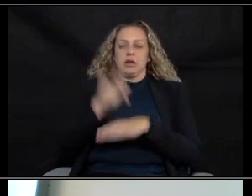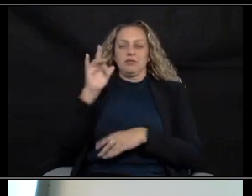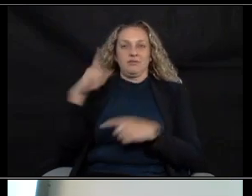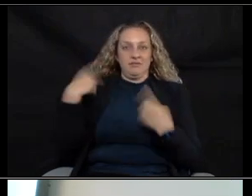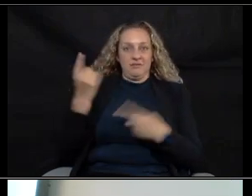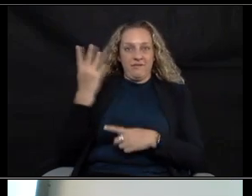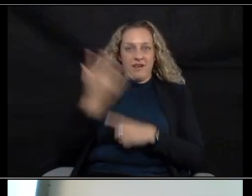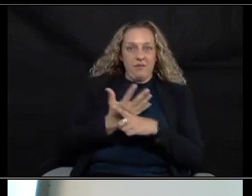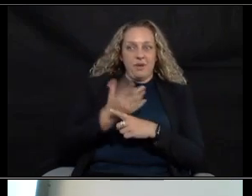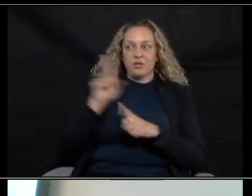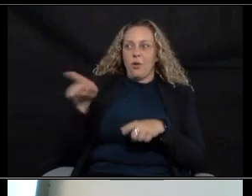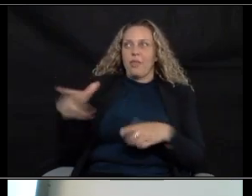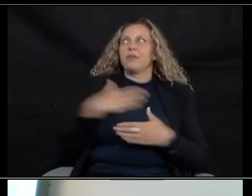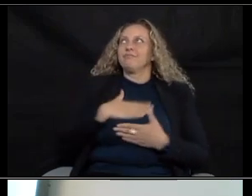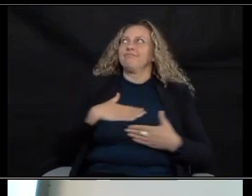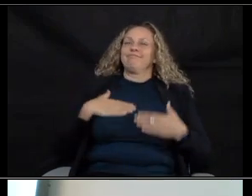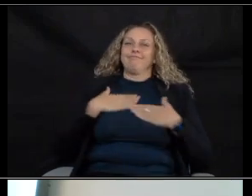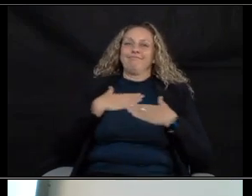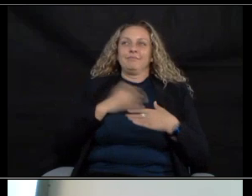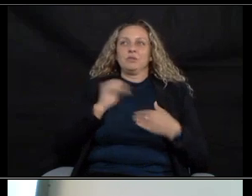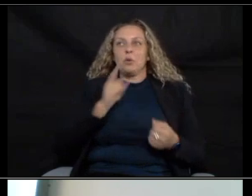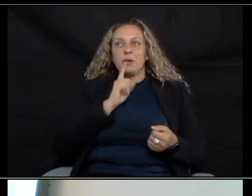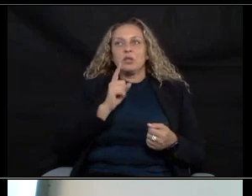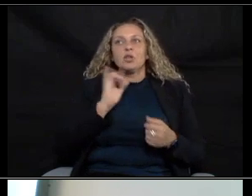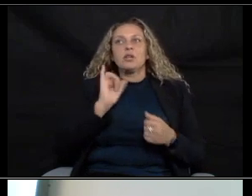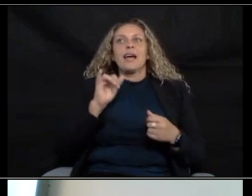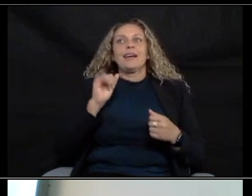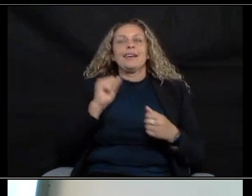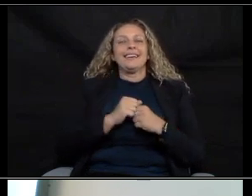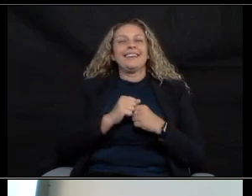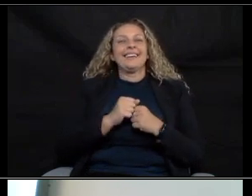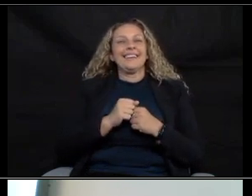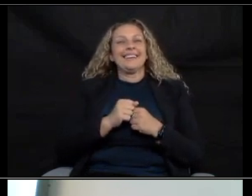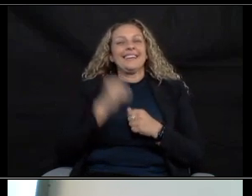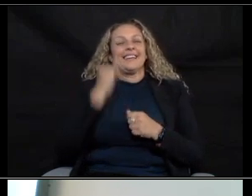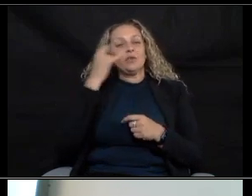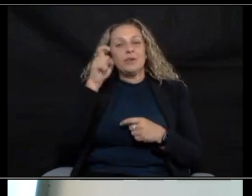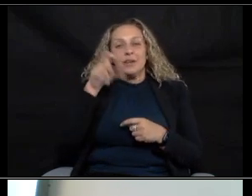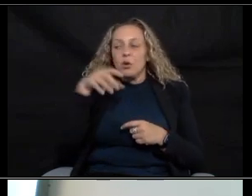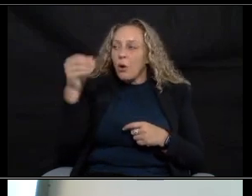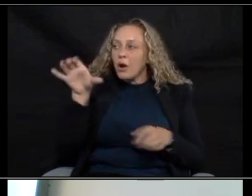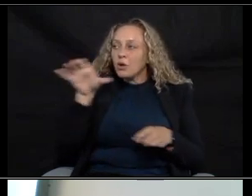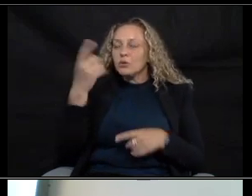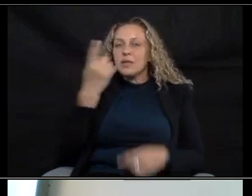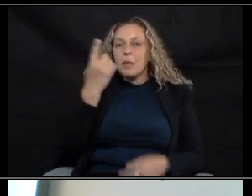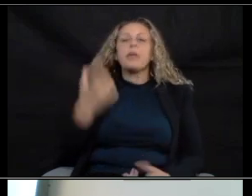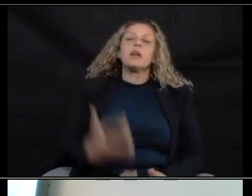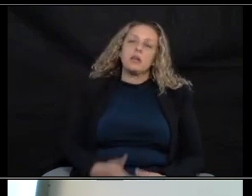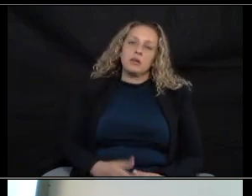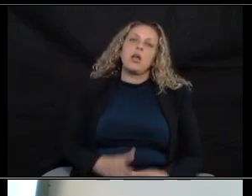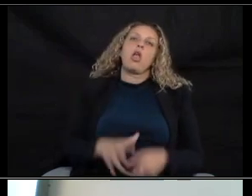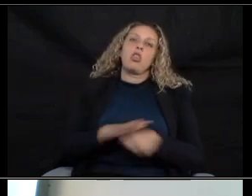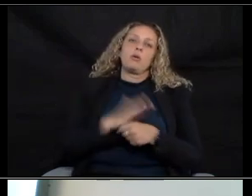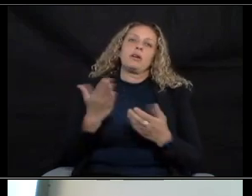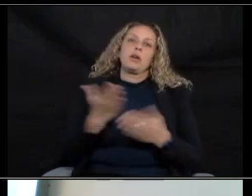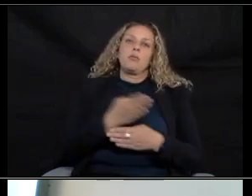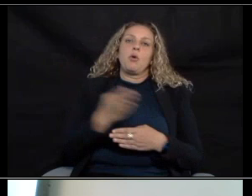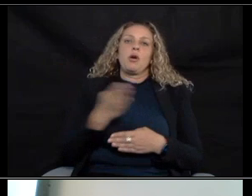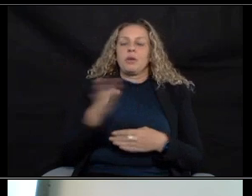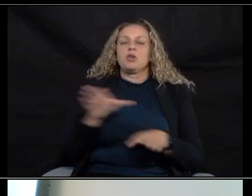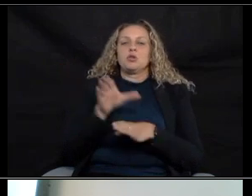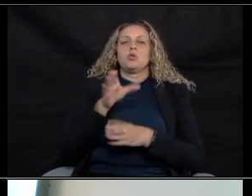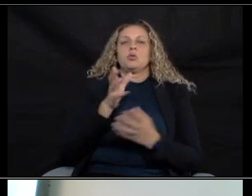So make sure, you know, that if you need to go out and do something, the locations here in Boynton Beach are doing